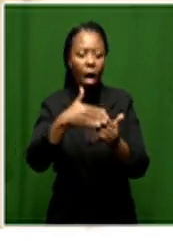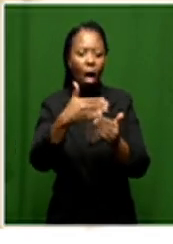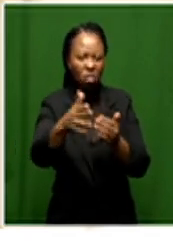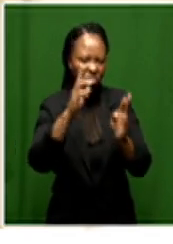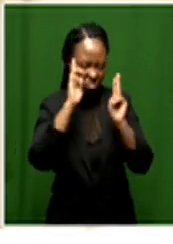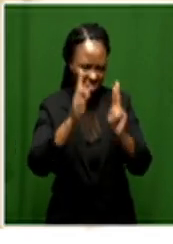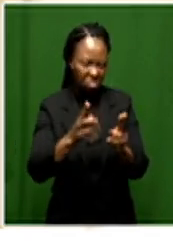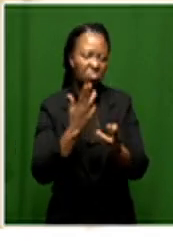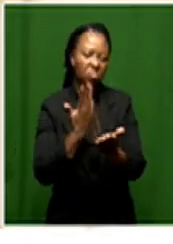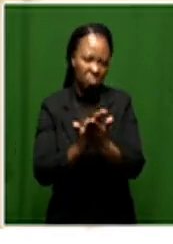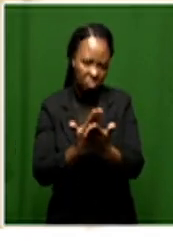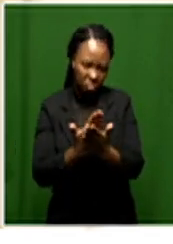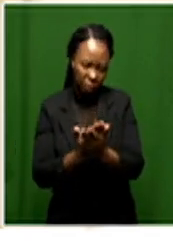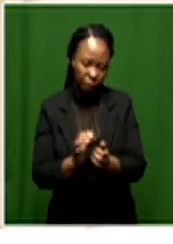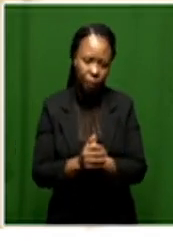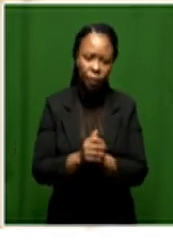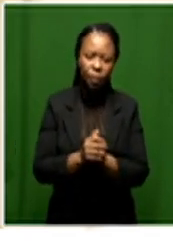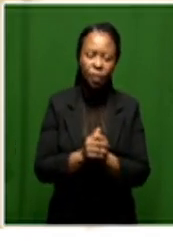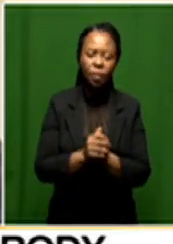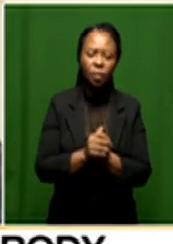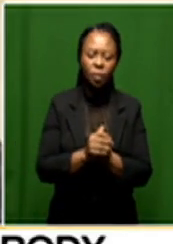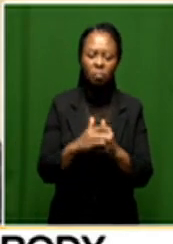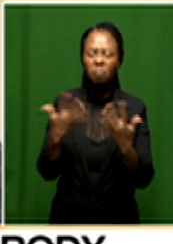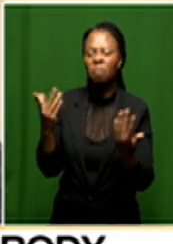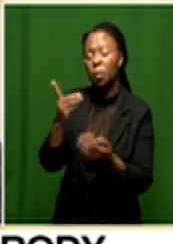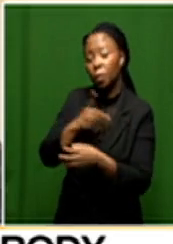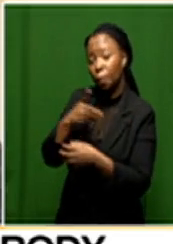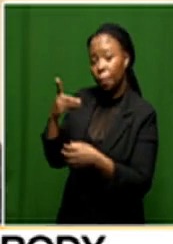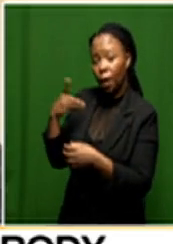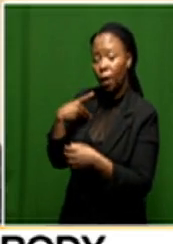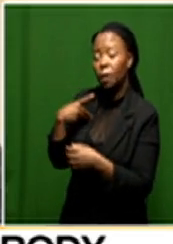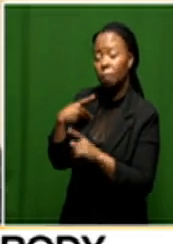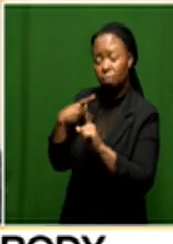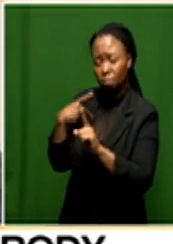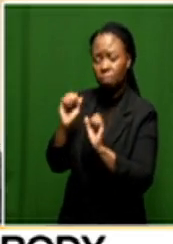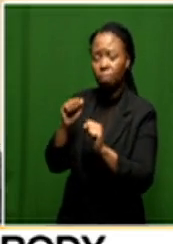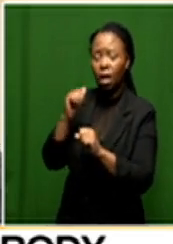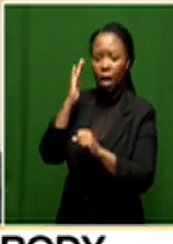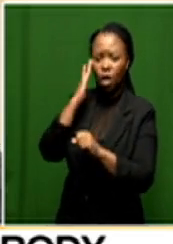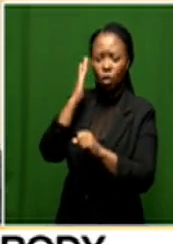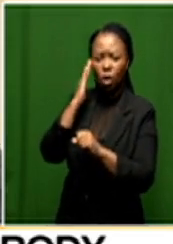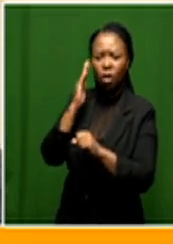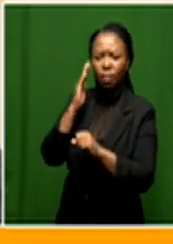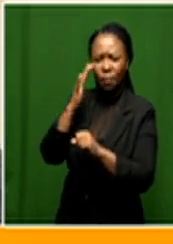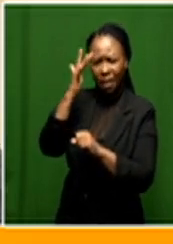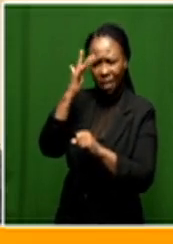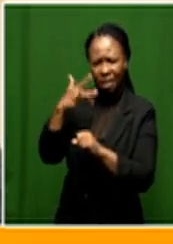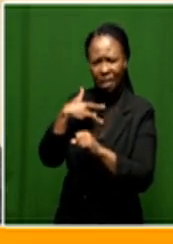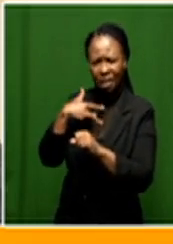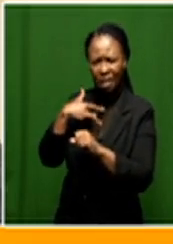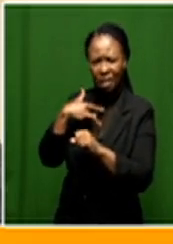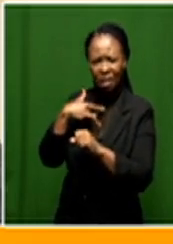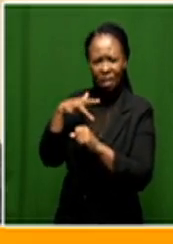mortalities, deaths. Dr. Maja, I know you said this disease is carried